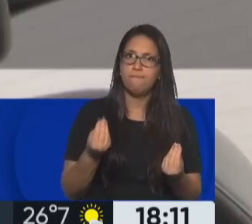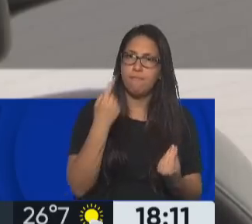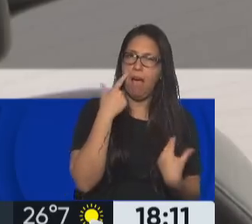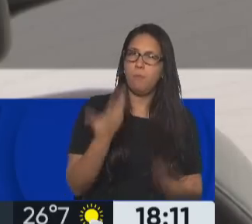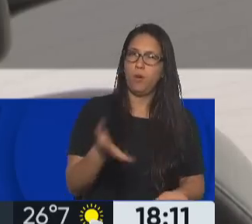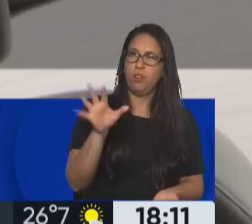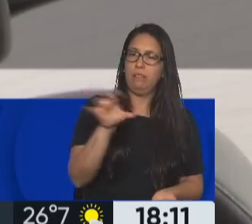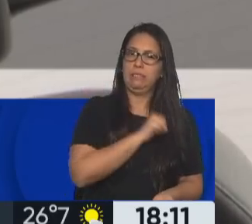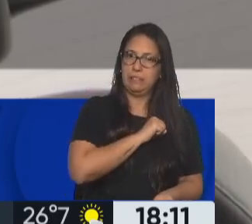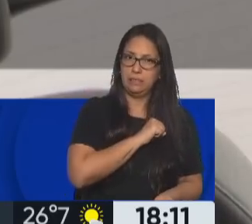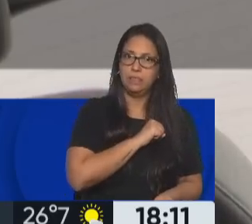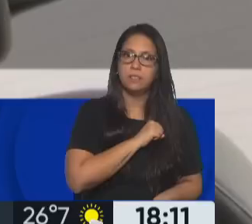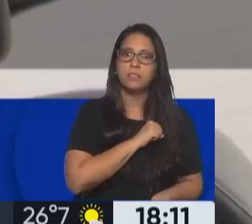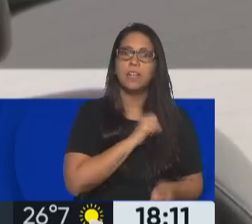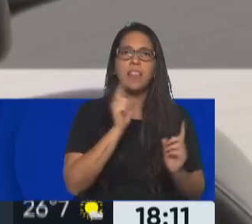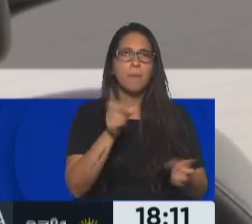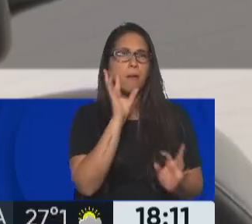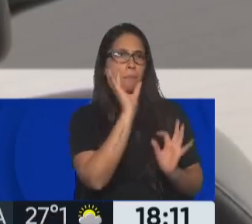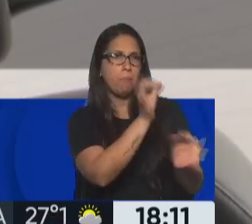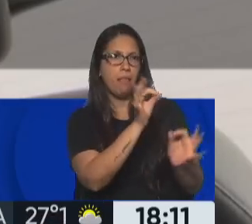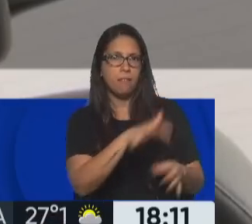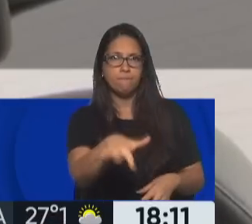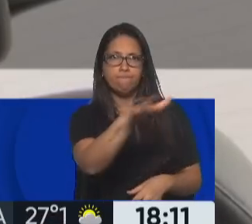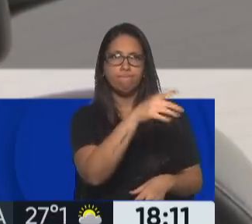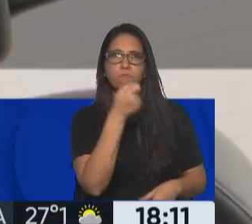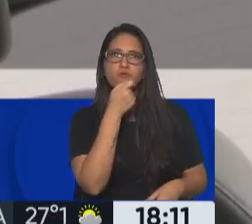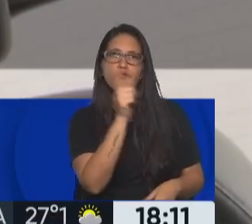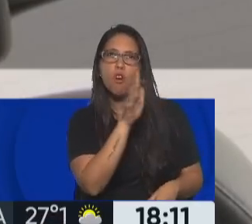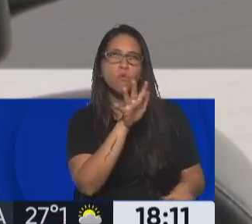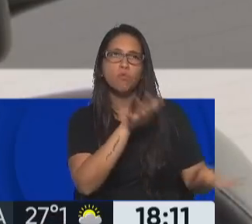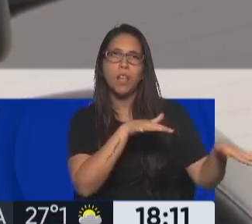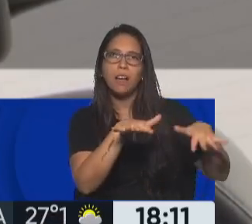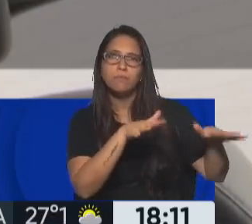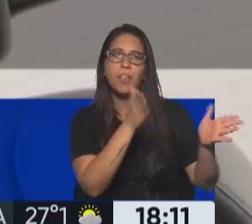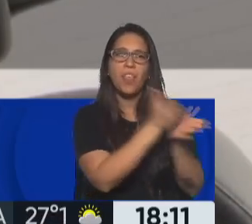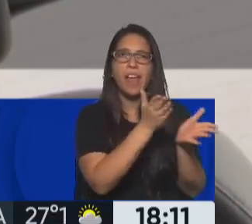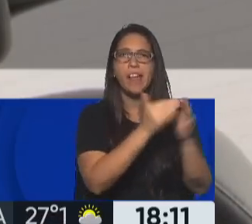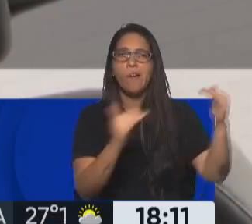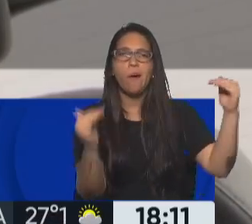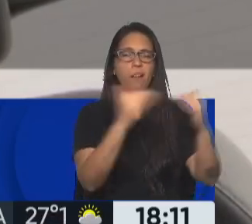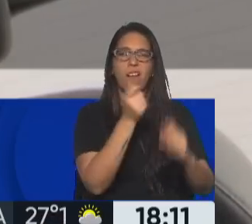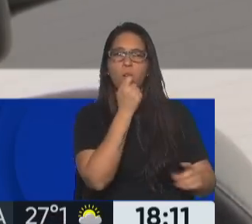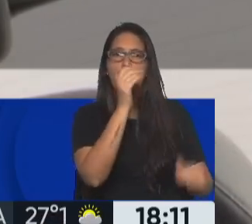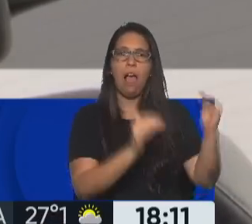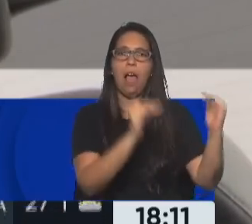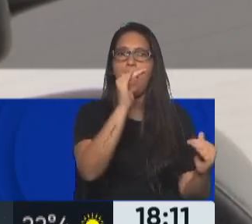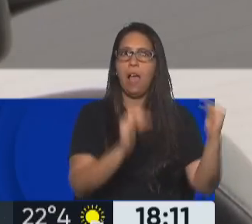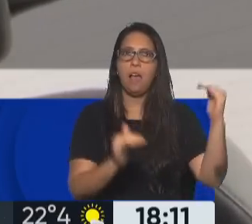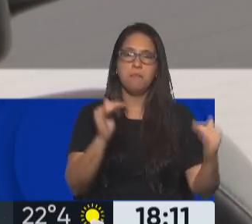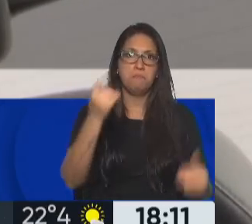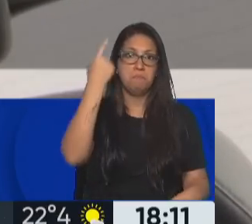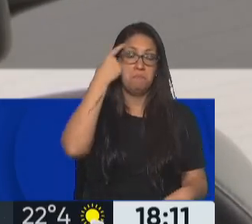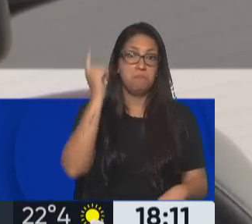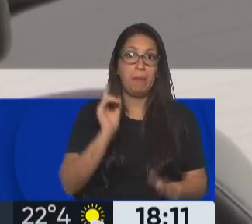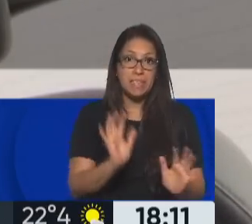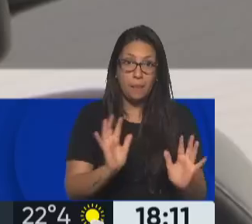and a great deal of dissatisfaction with the status quo, much more so than the average person thought or